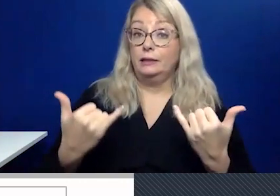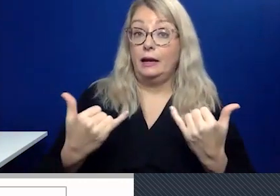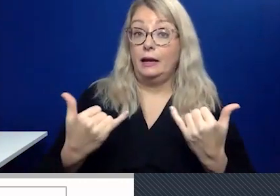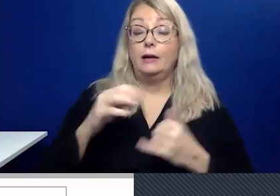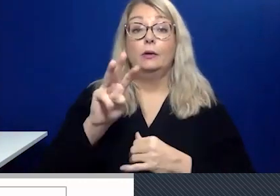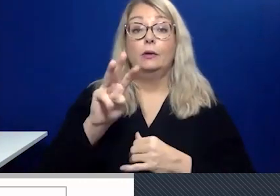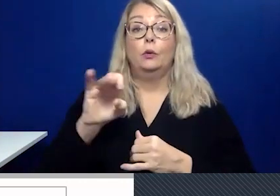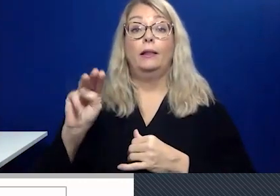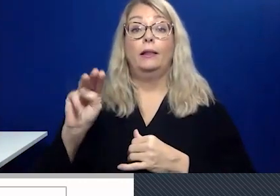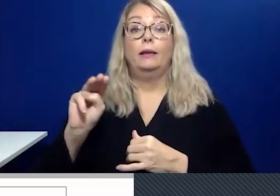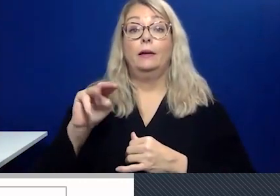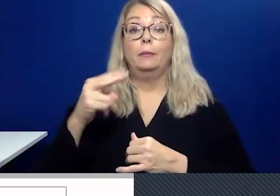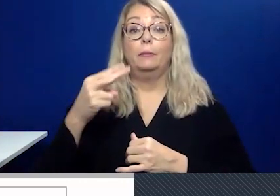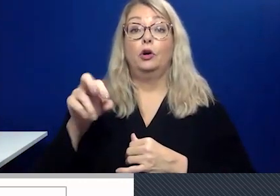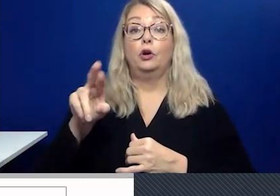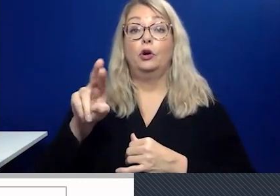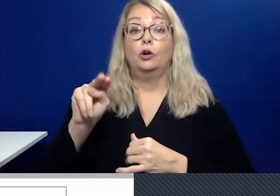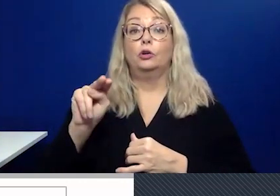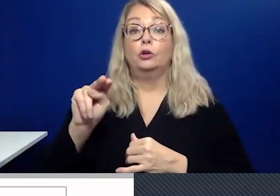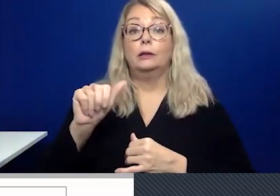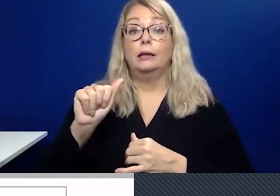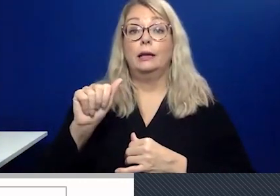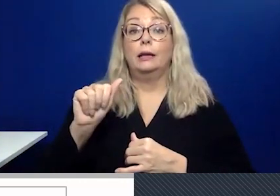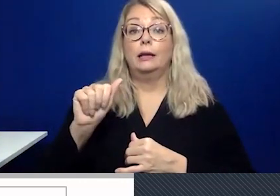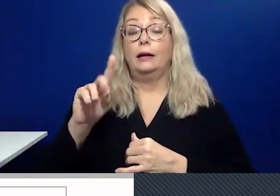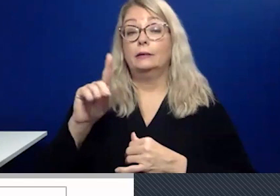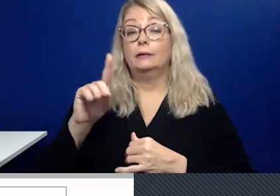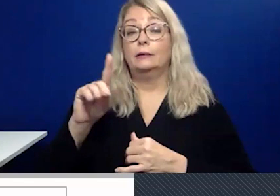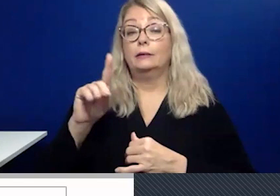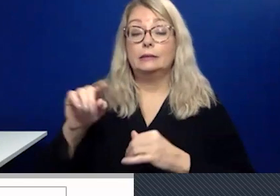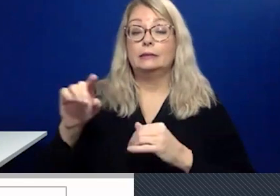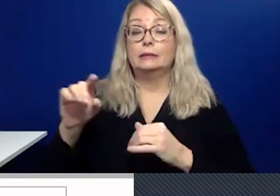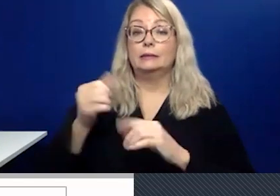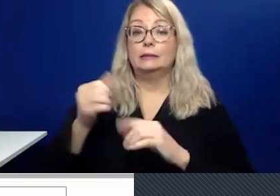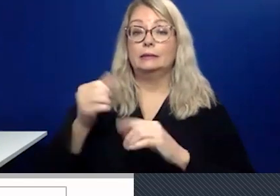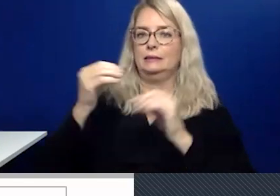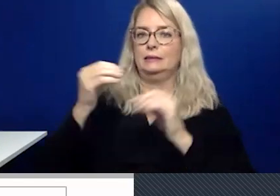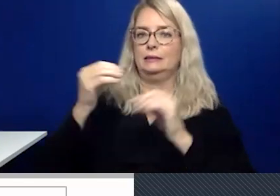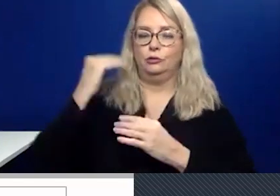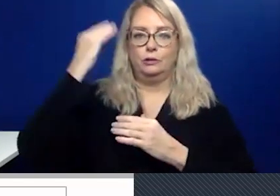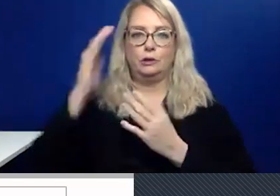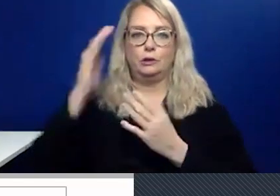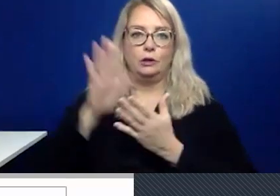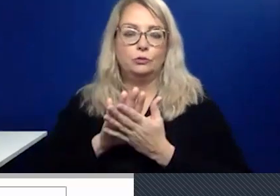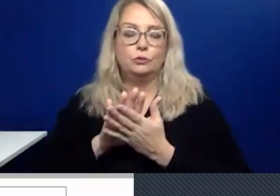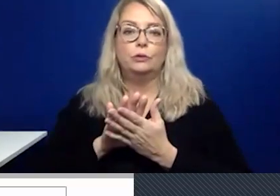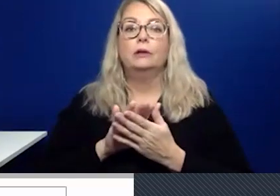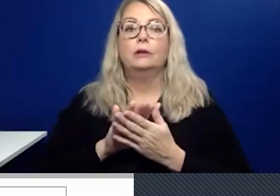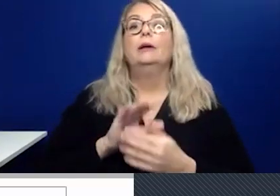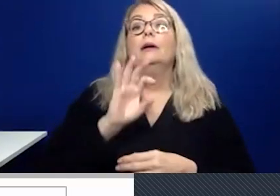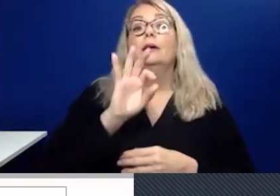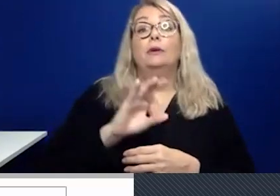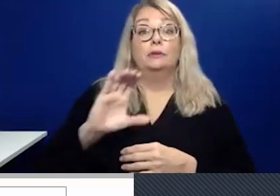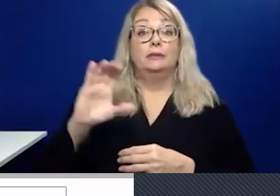He is a teacher at Central Adult School, but he also teaches, he's a Fresno City College instructor